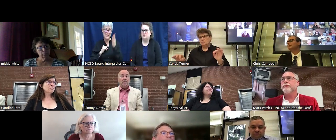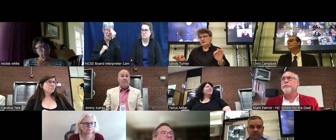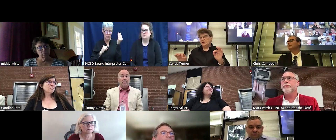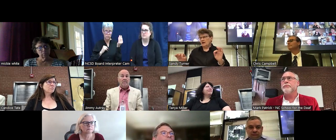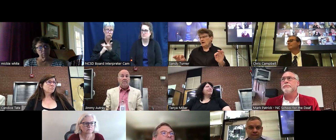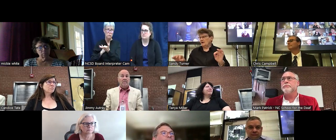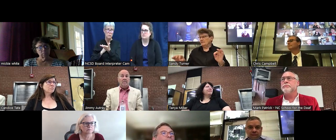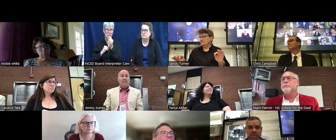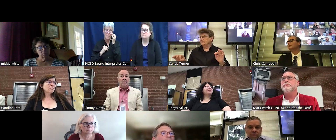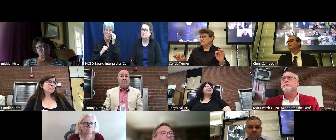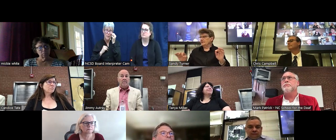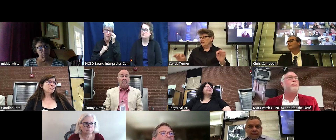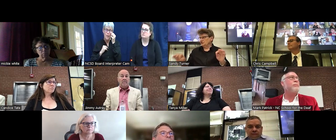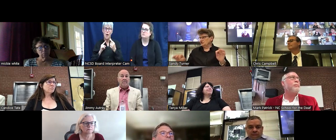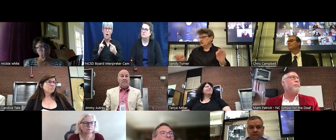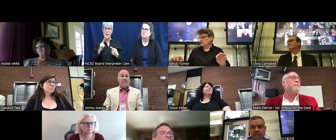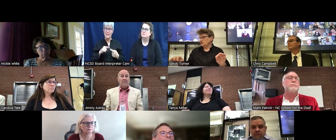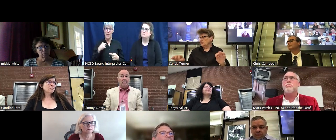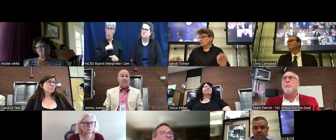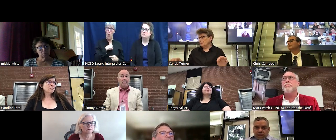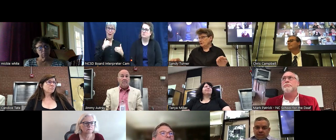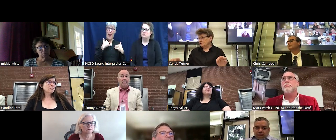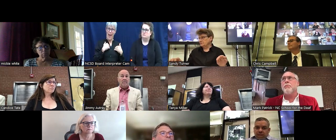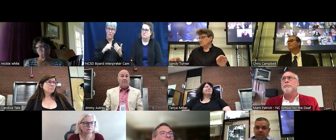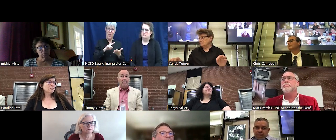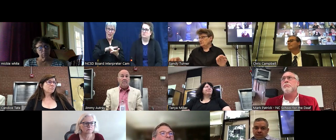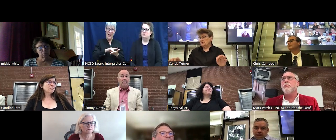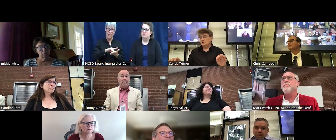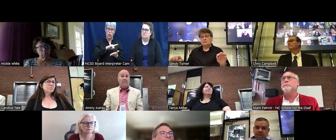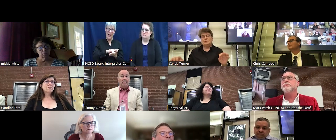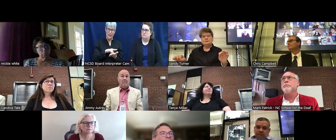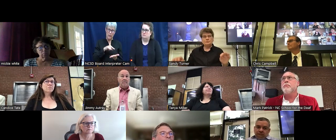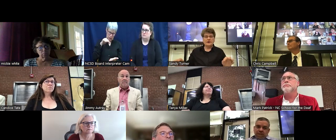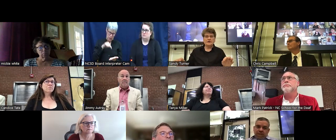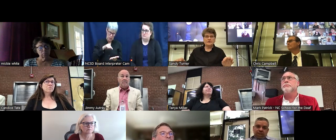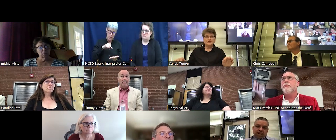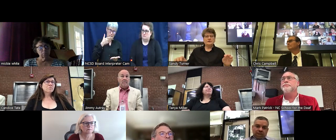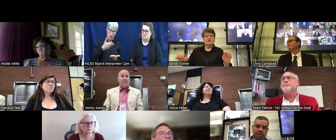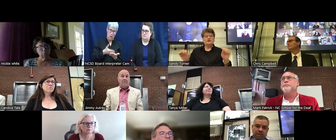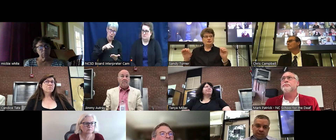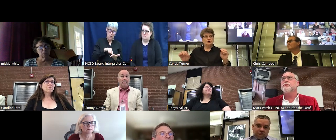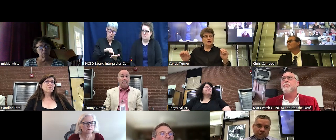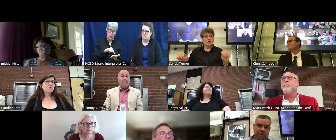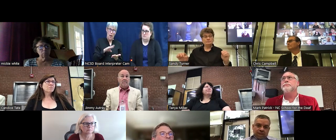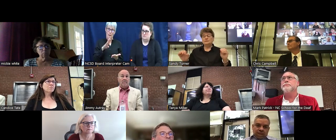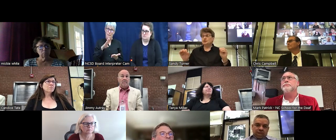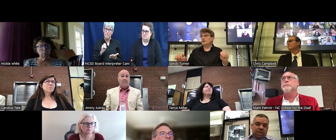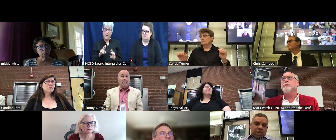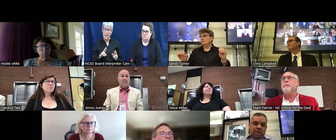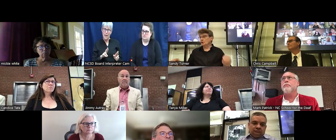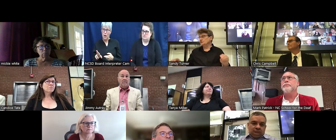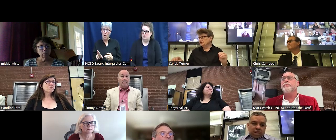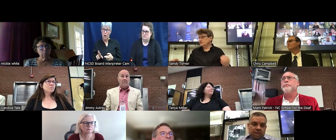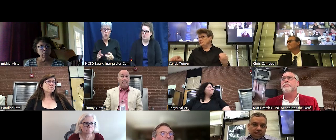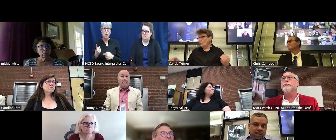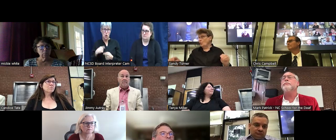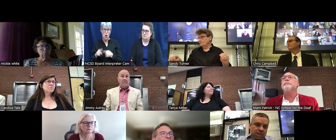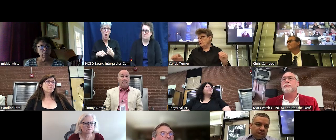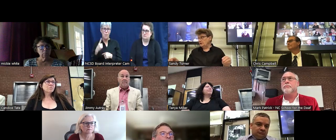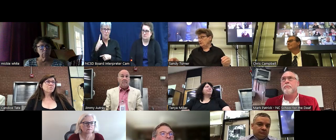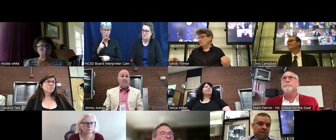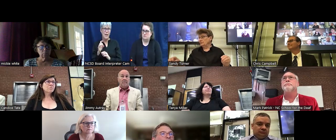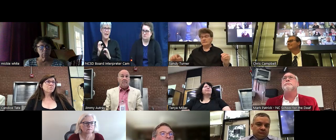Until we have the legislation in print, be prepared to go to an emergency